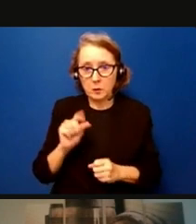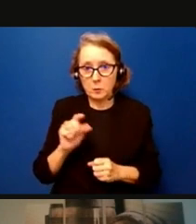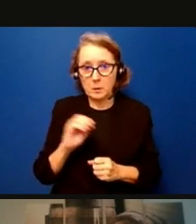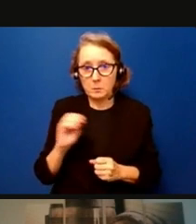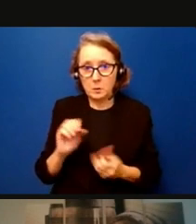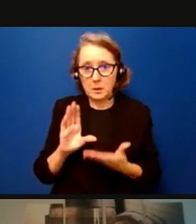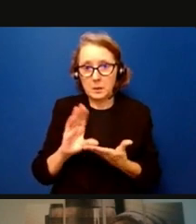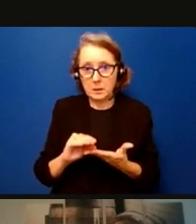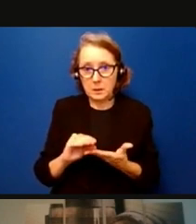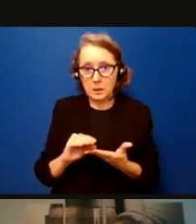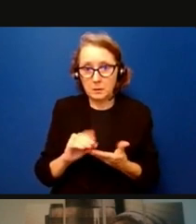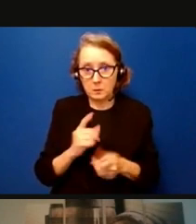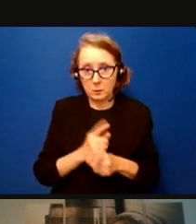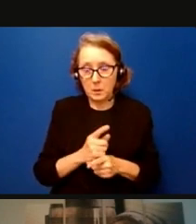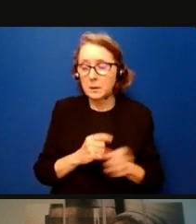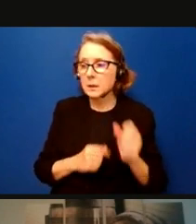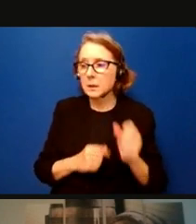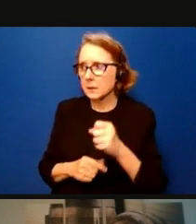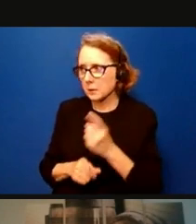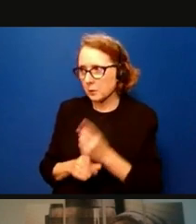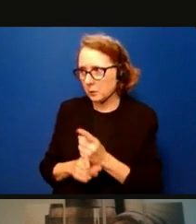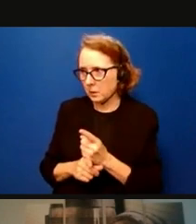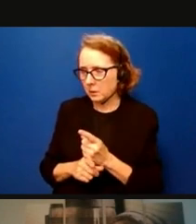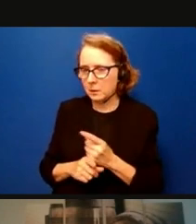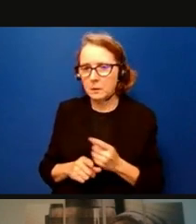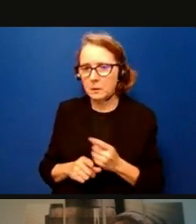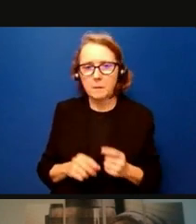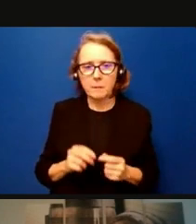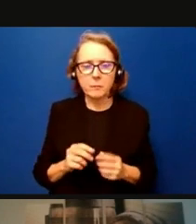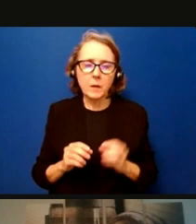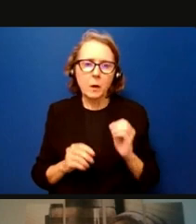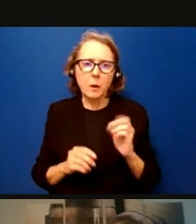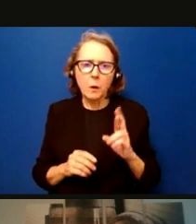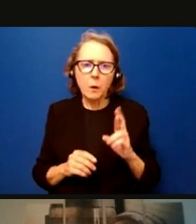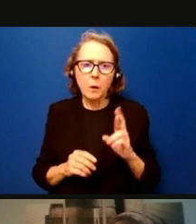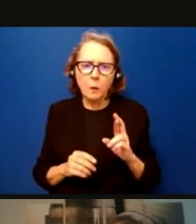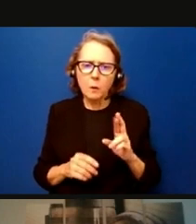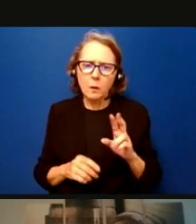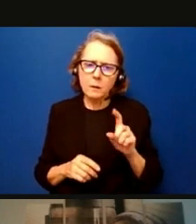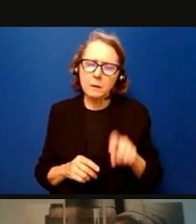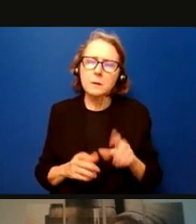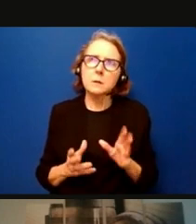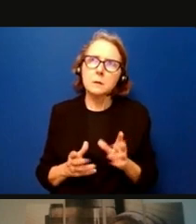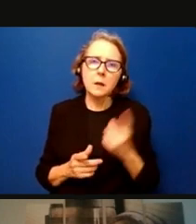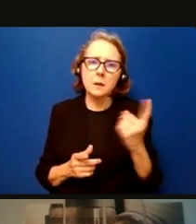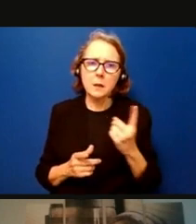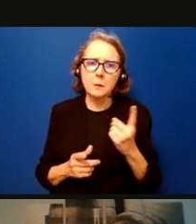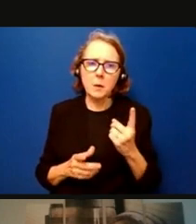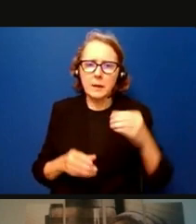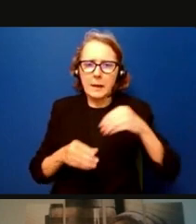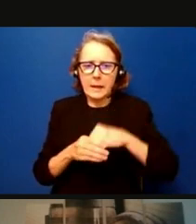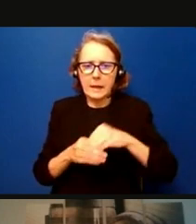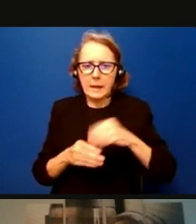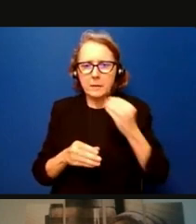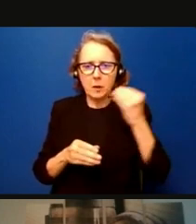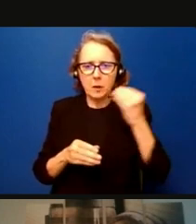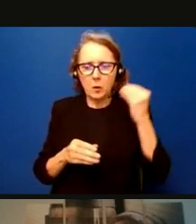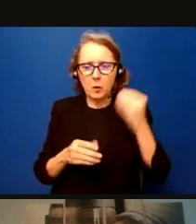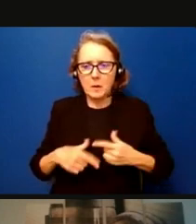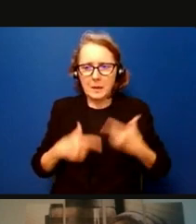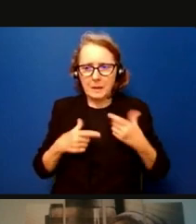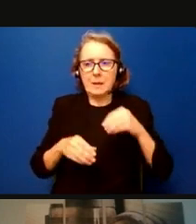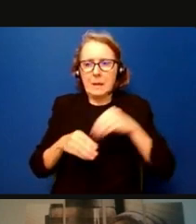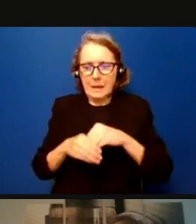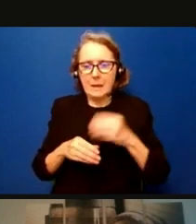correct? Correct. Okay. Or there needs to be, so someone within that household who's living within the